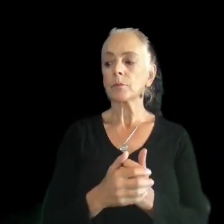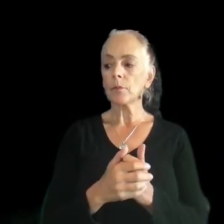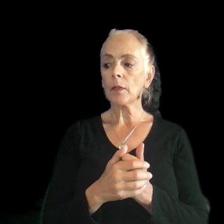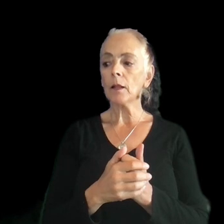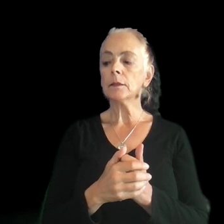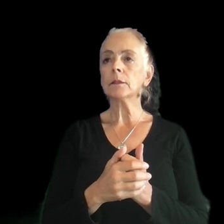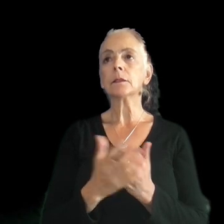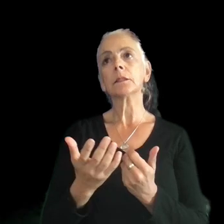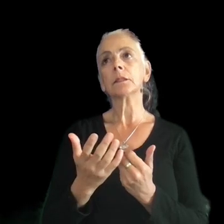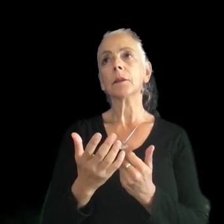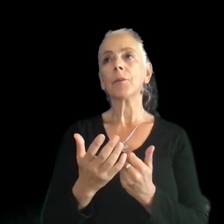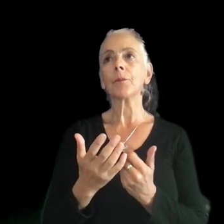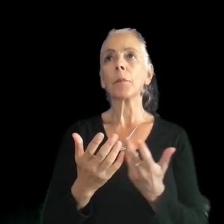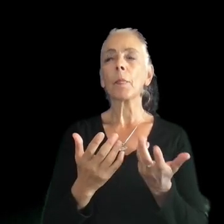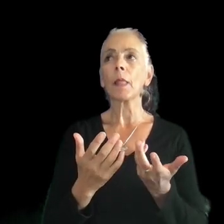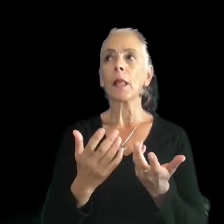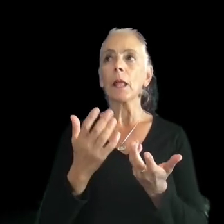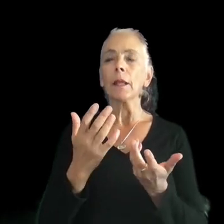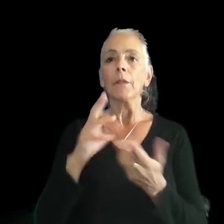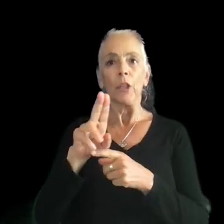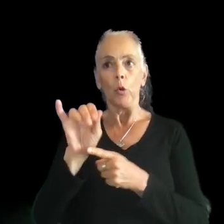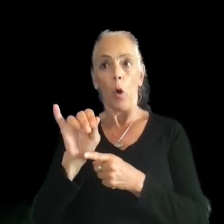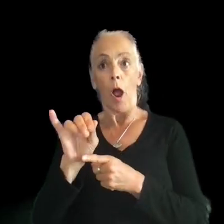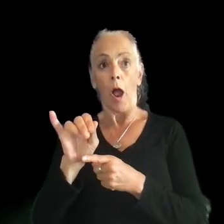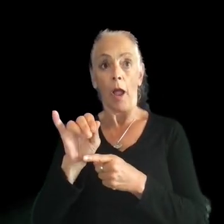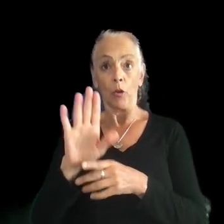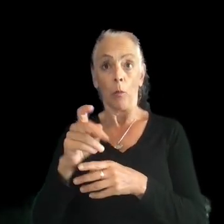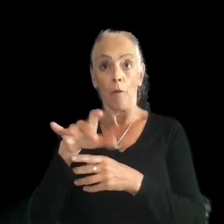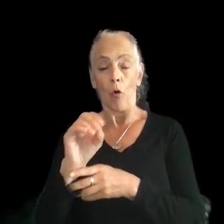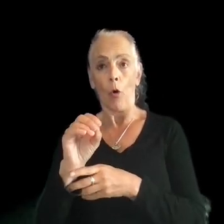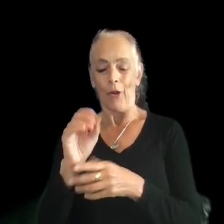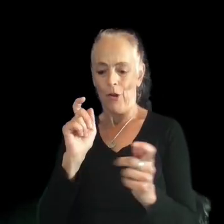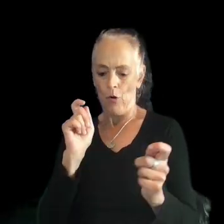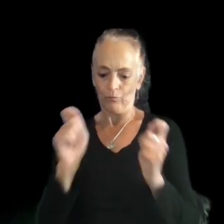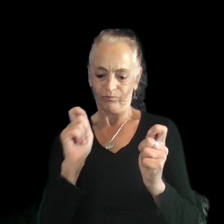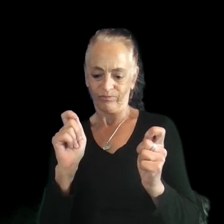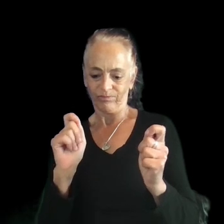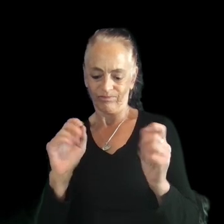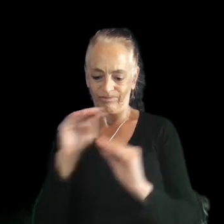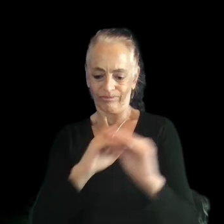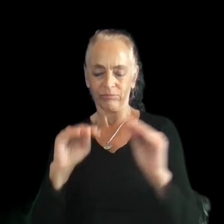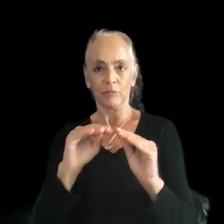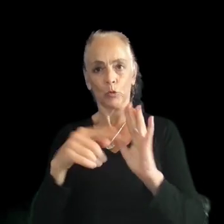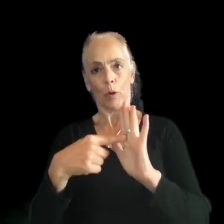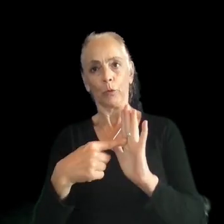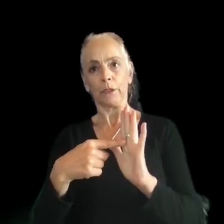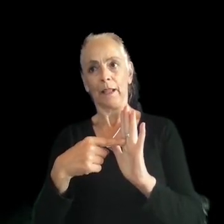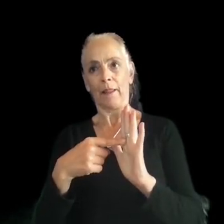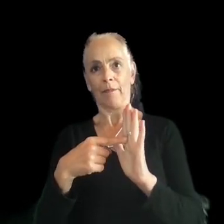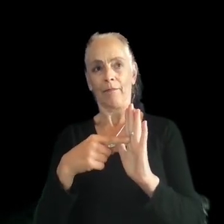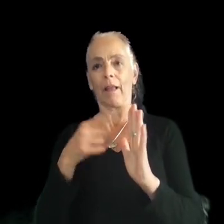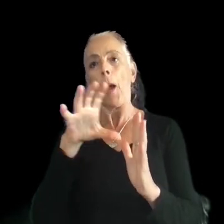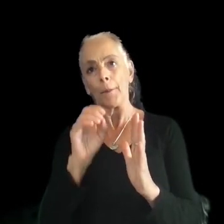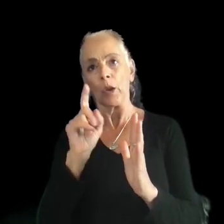shift the topography or the ui on your portfolio to kind of represent um who you are applying to like